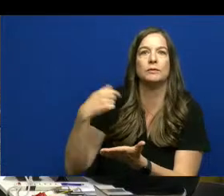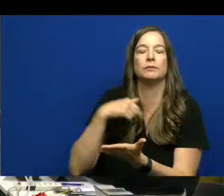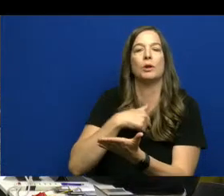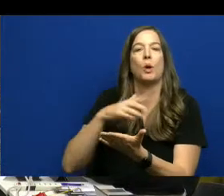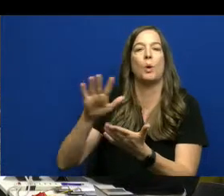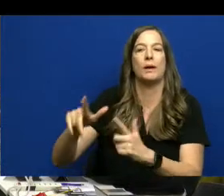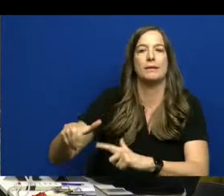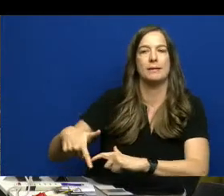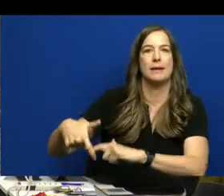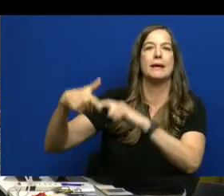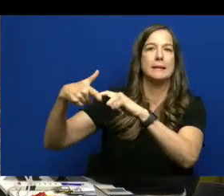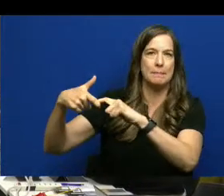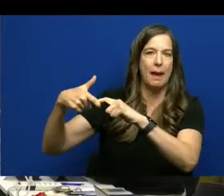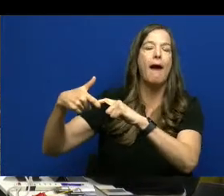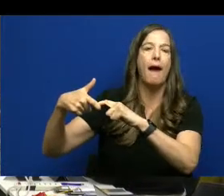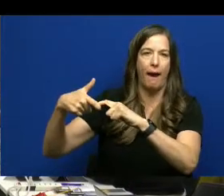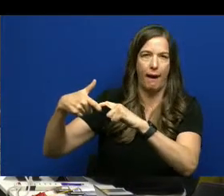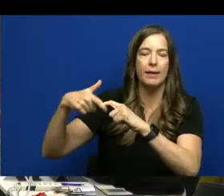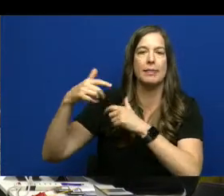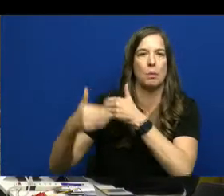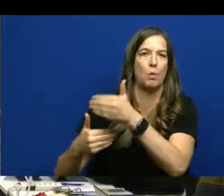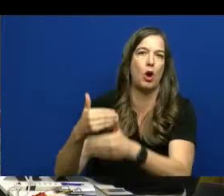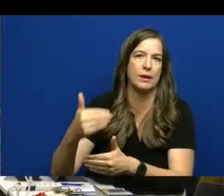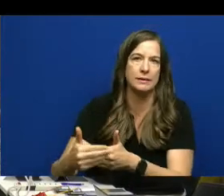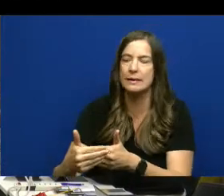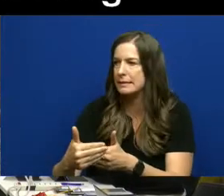begin the process this evening.